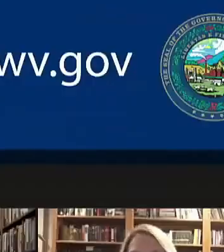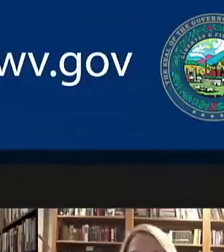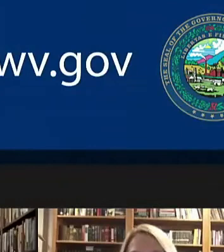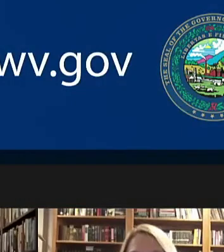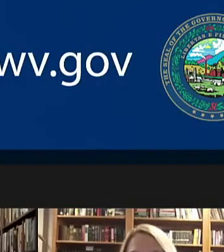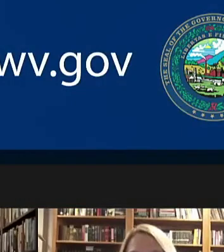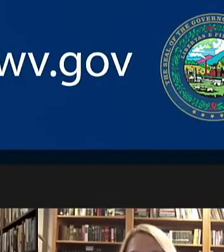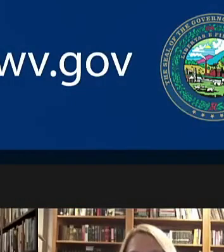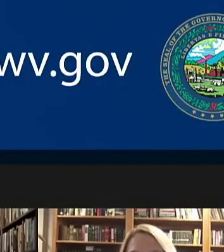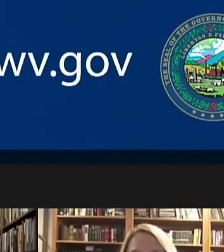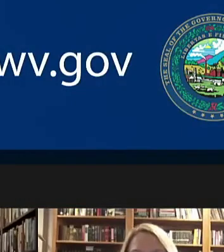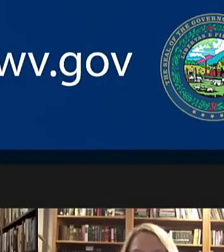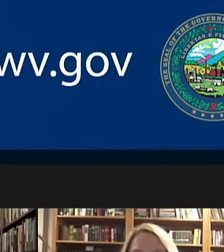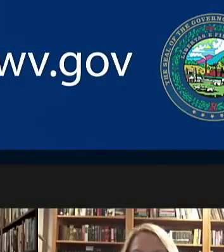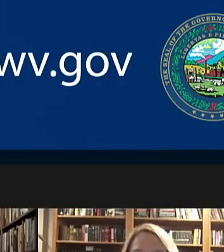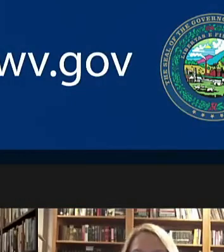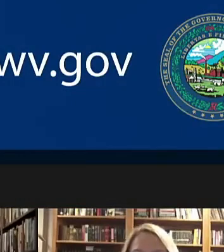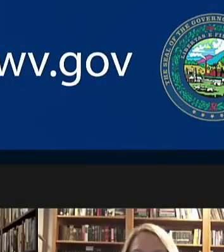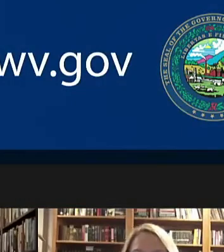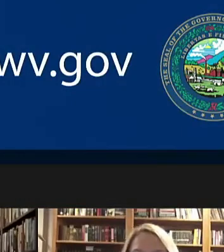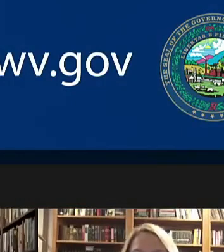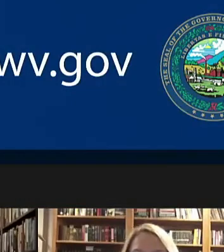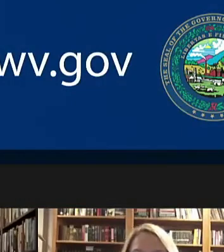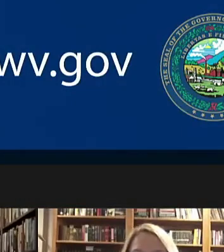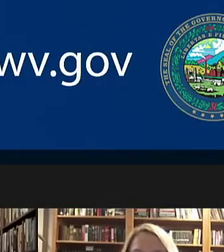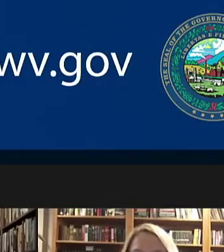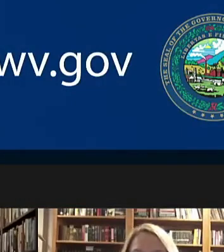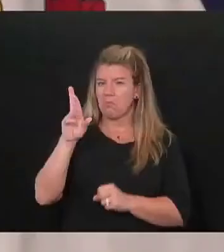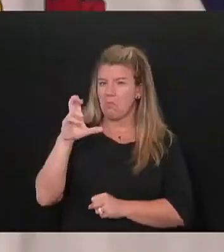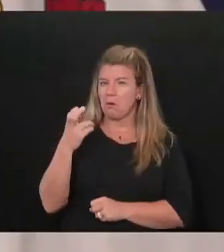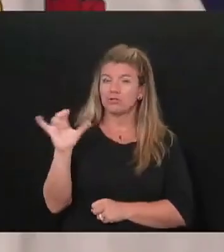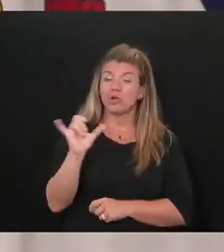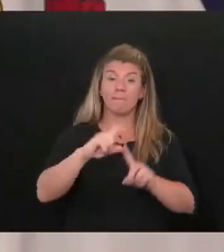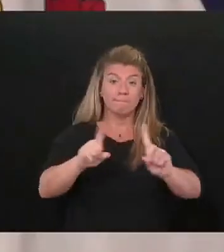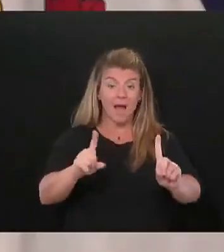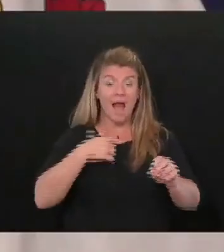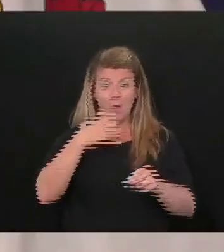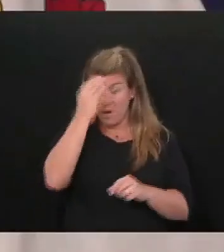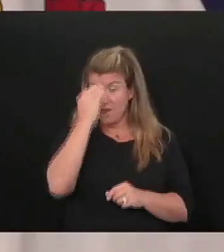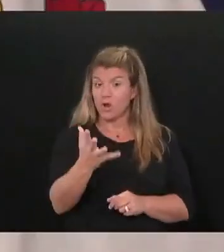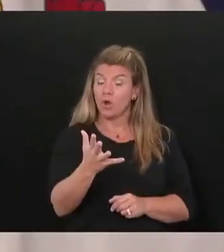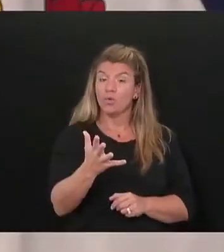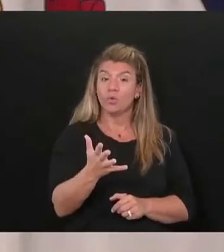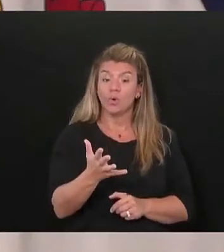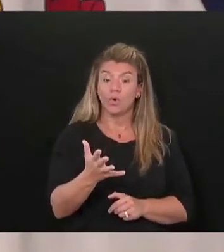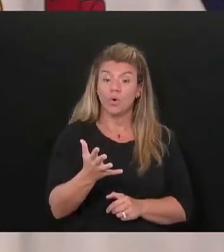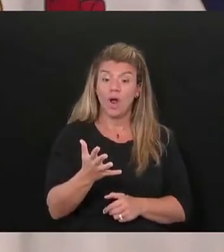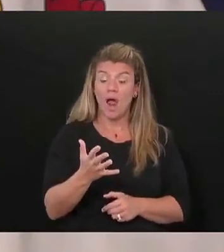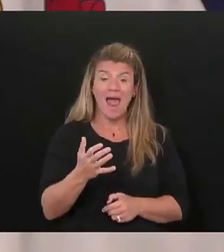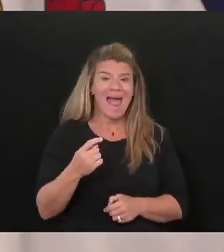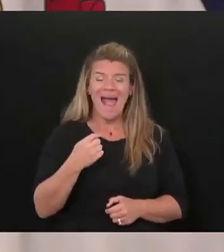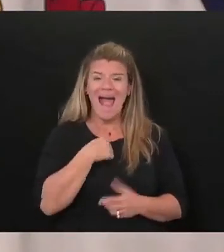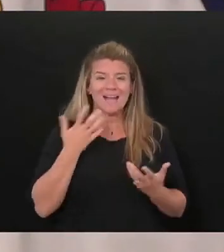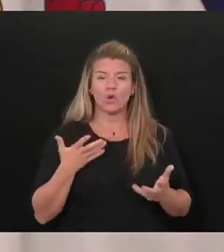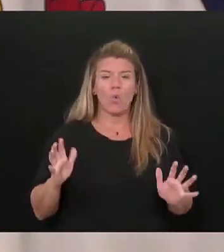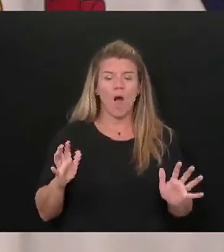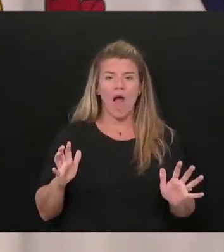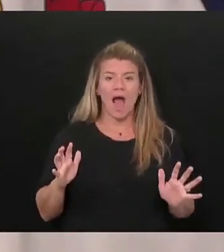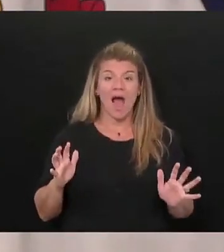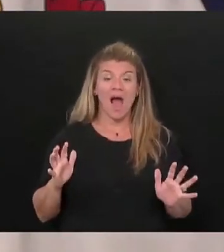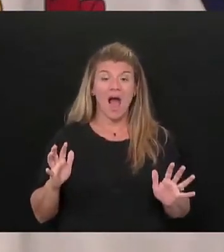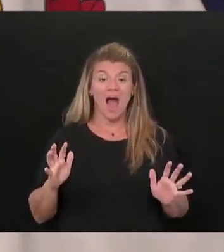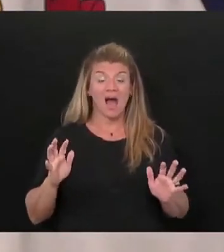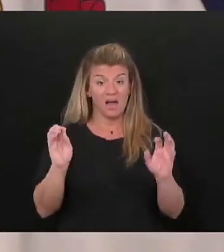Mark, I'm going to defer this to Clayton in just a second, but I want to just say this. Mark, I don't want anything in